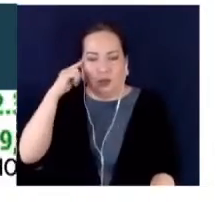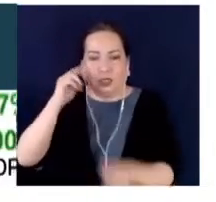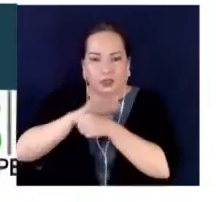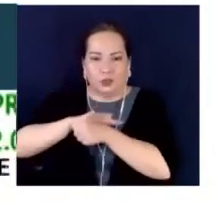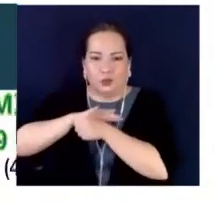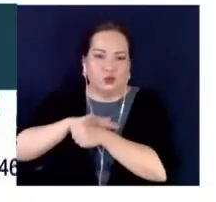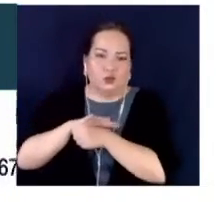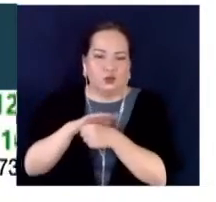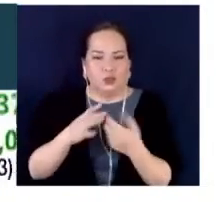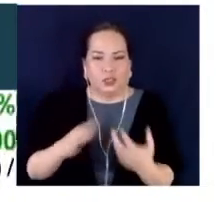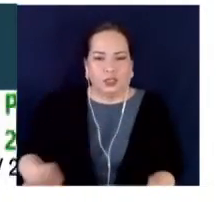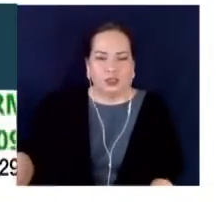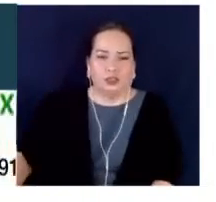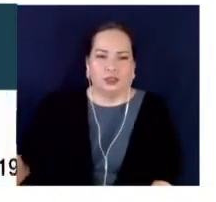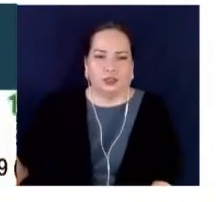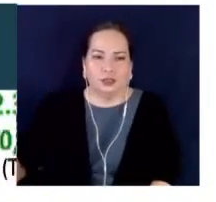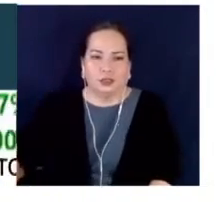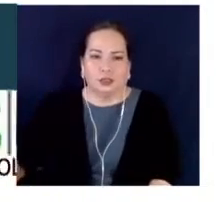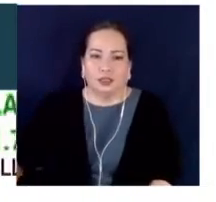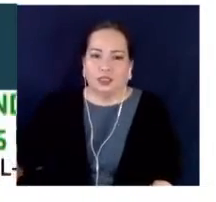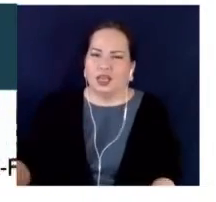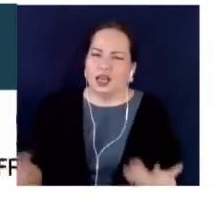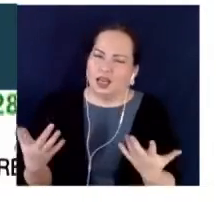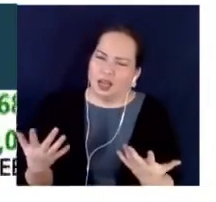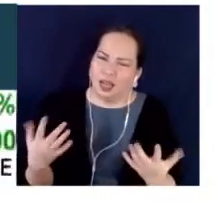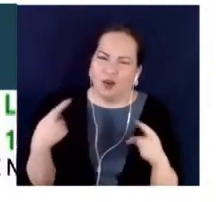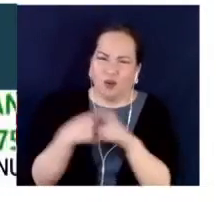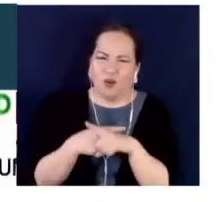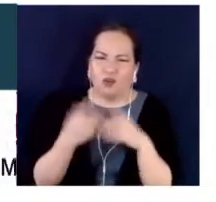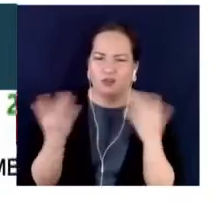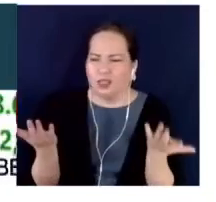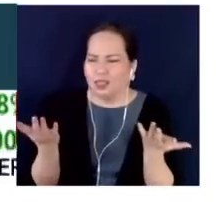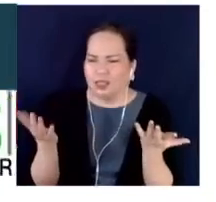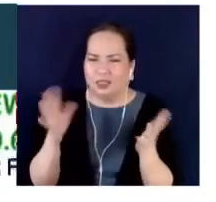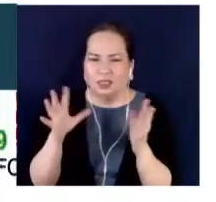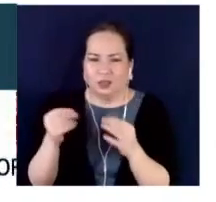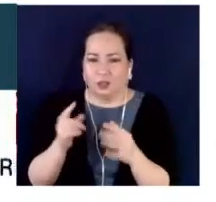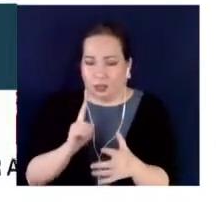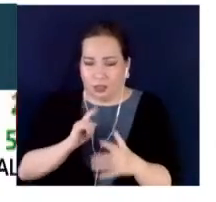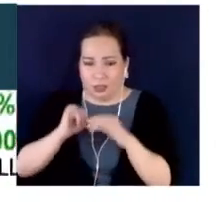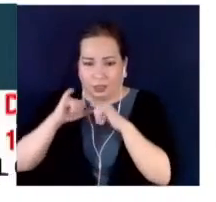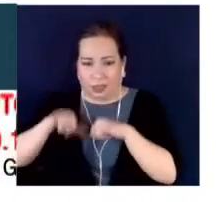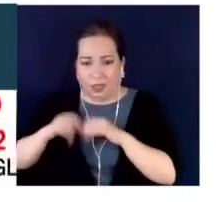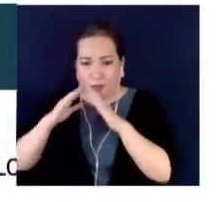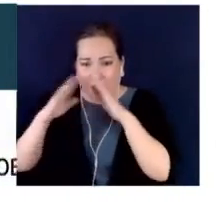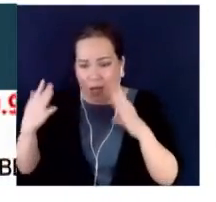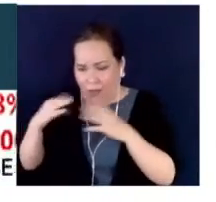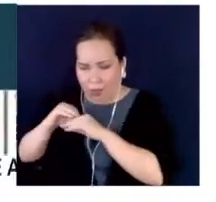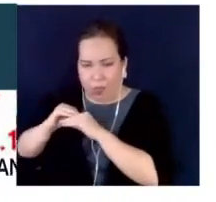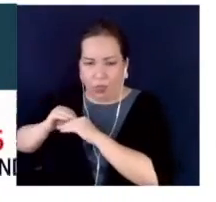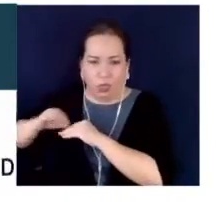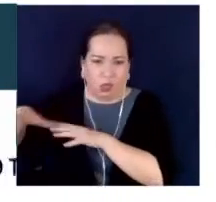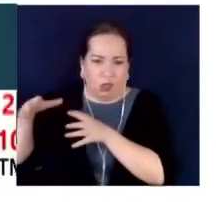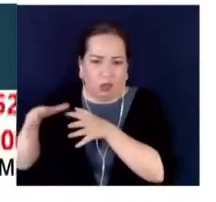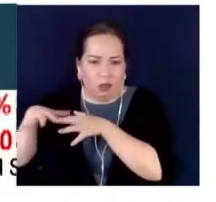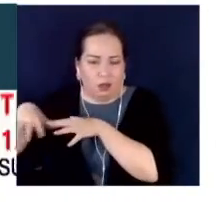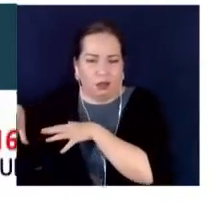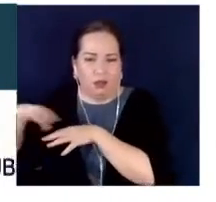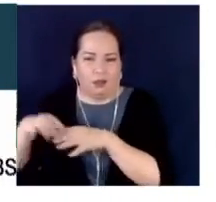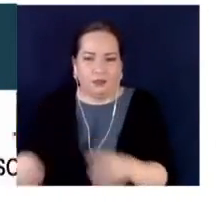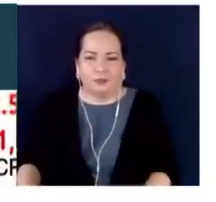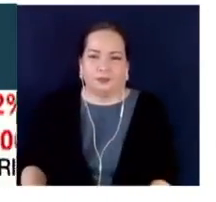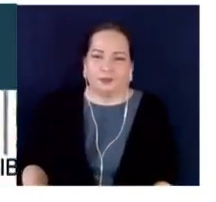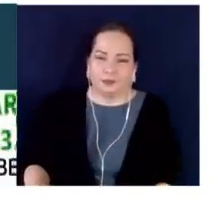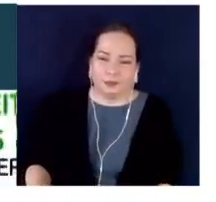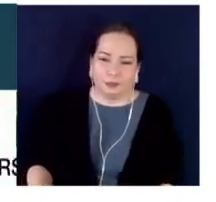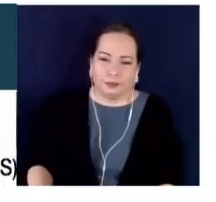say. But the result of that is the cluster infections that have been happening. Well, actually, they